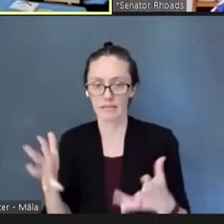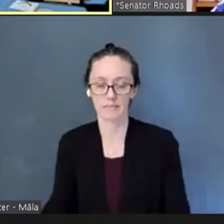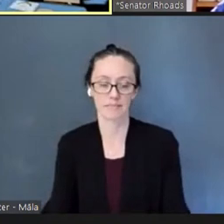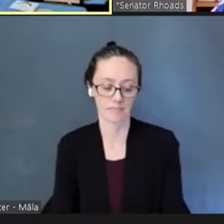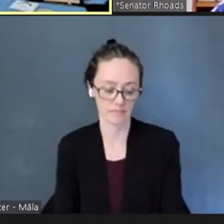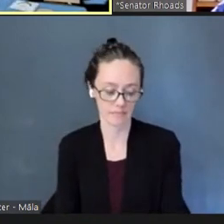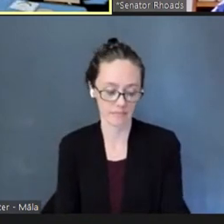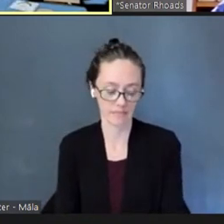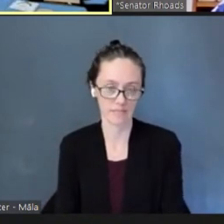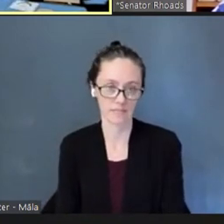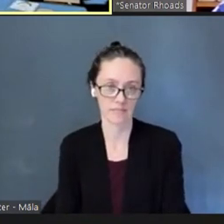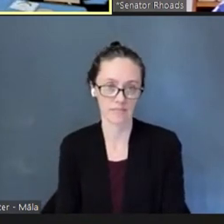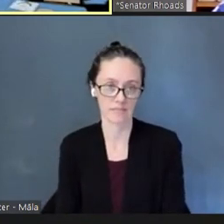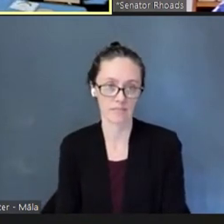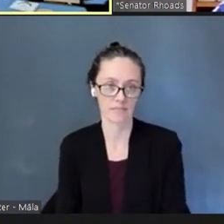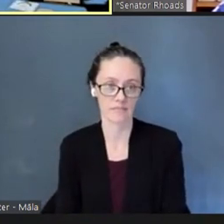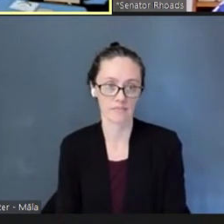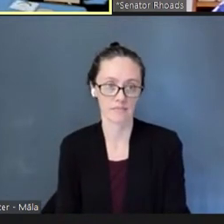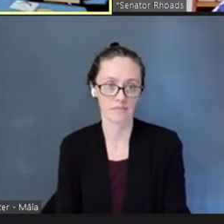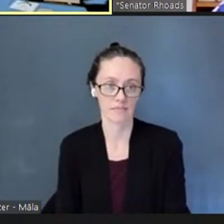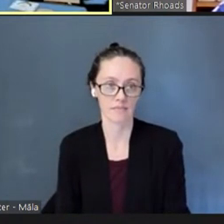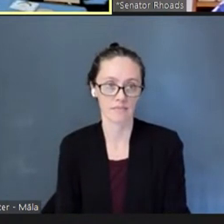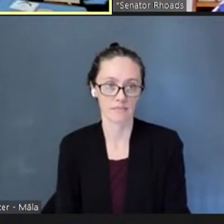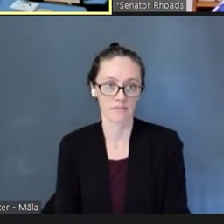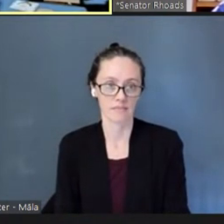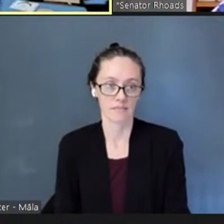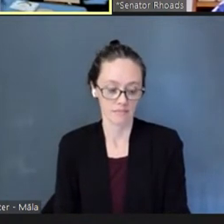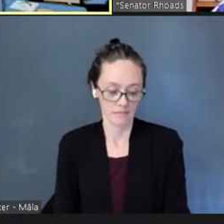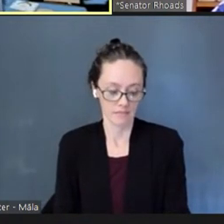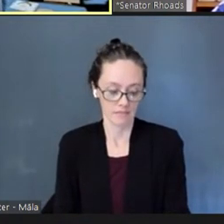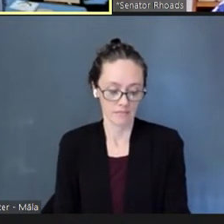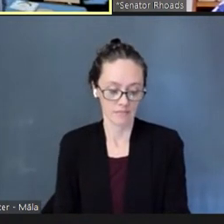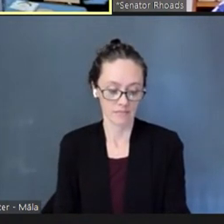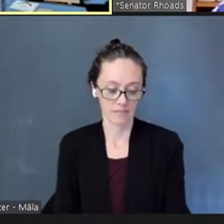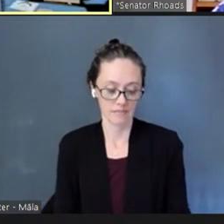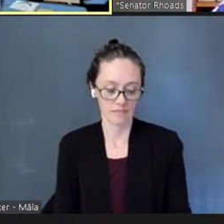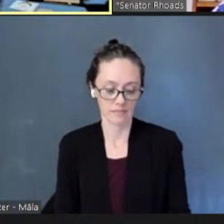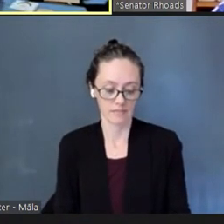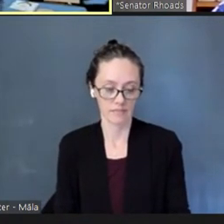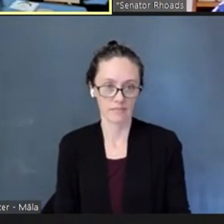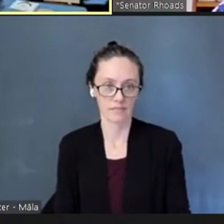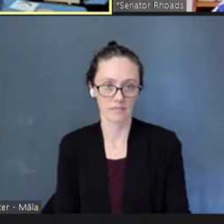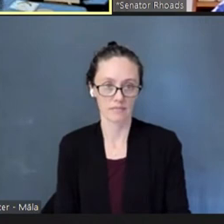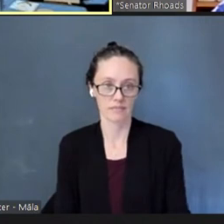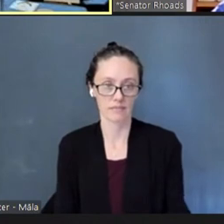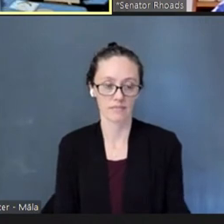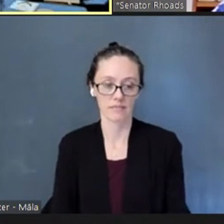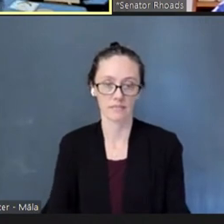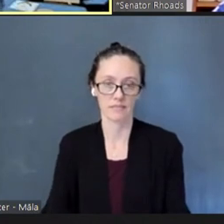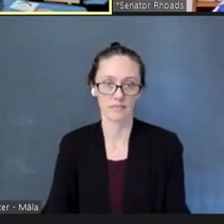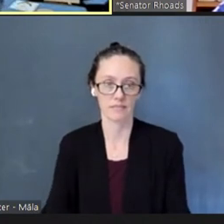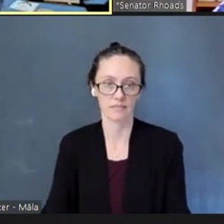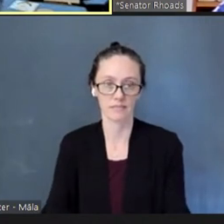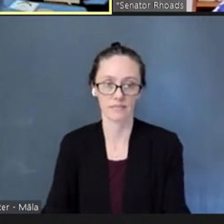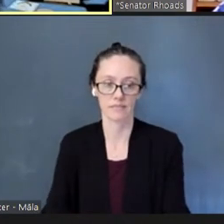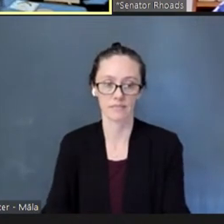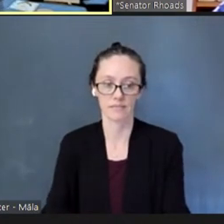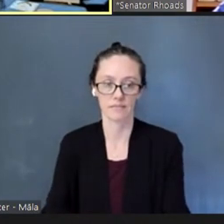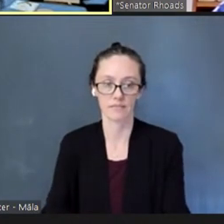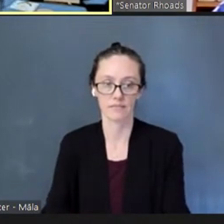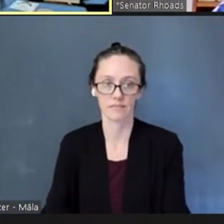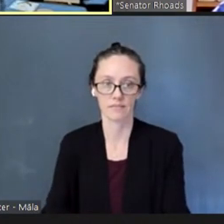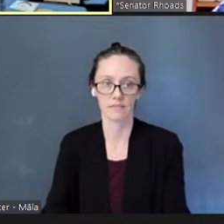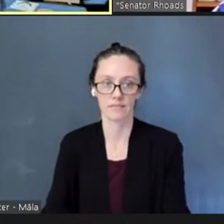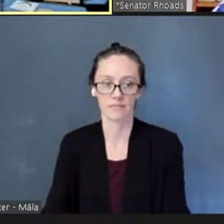Okay. Chair, are we able to address the issues that both the public defender and the prosecuting attorney raised as far as the